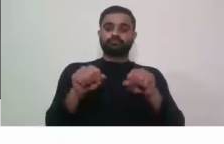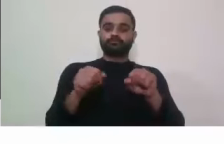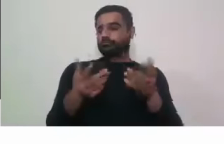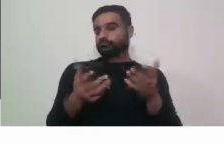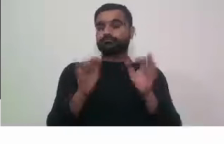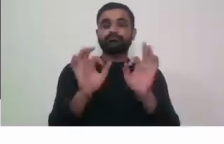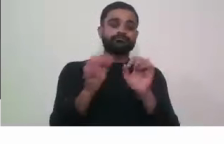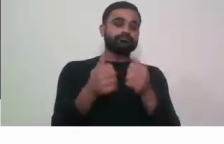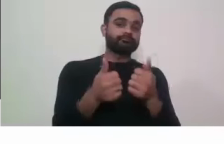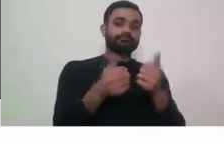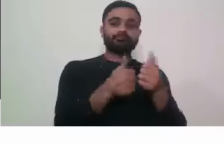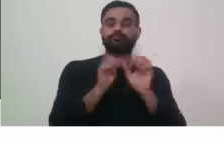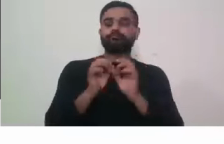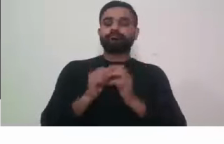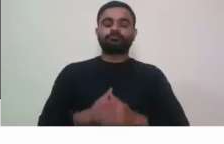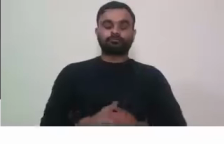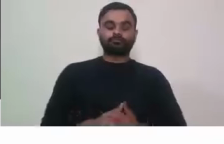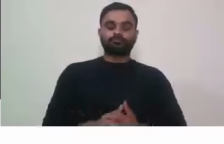Good.